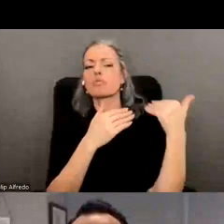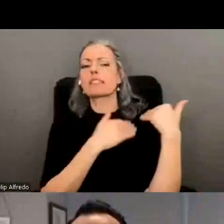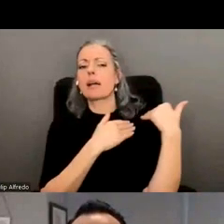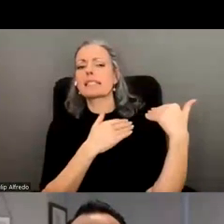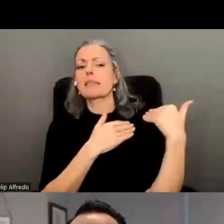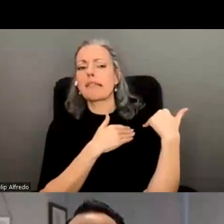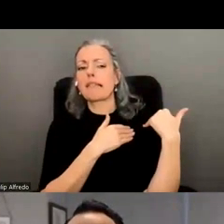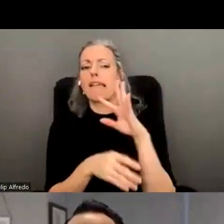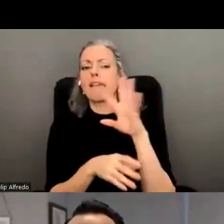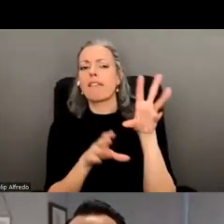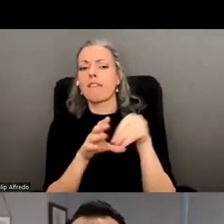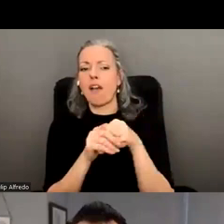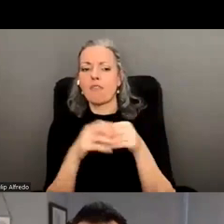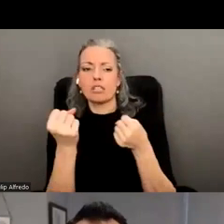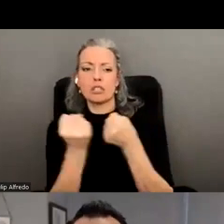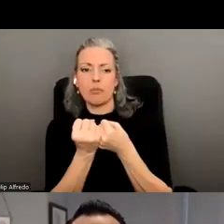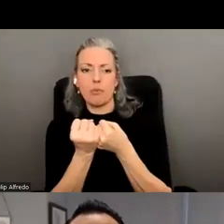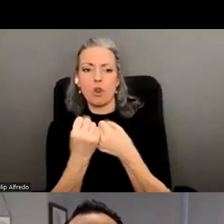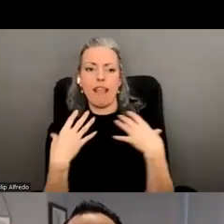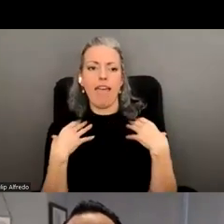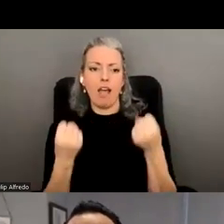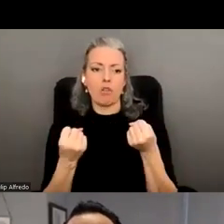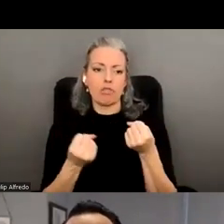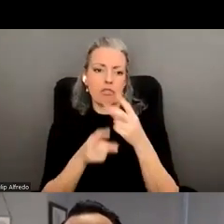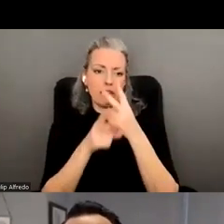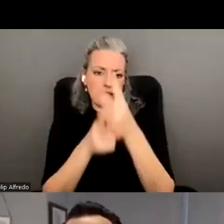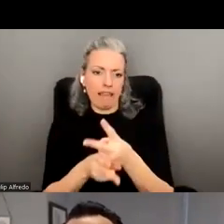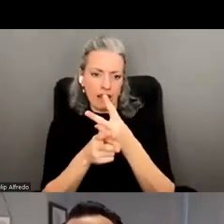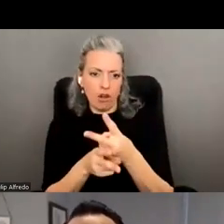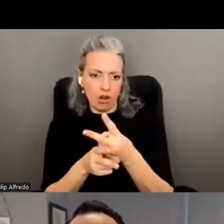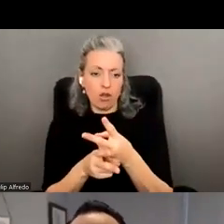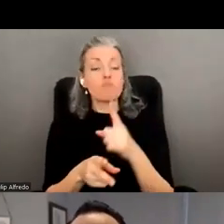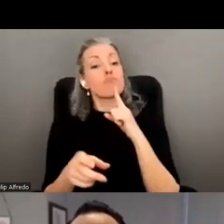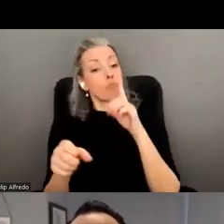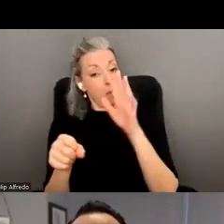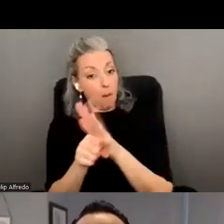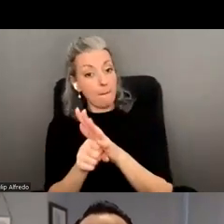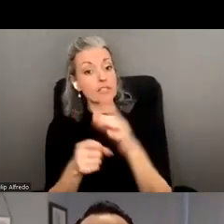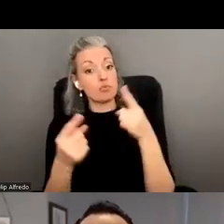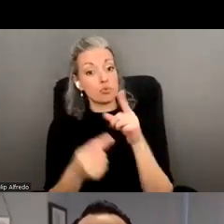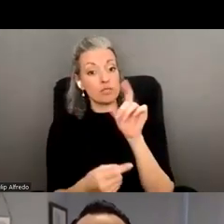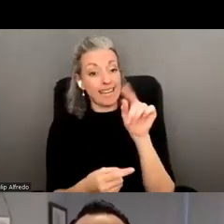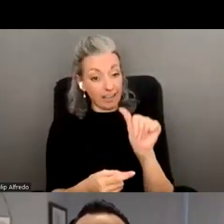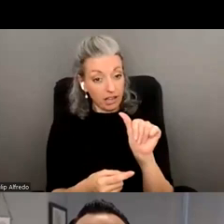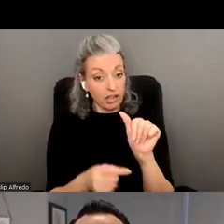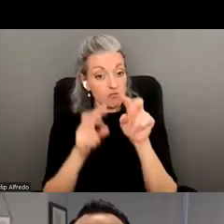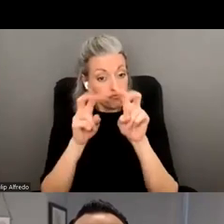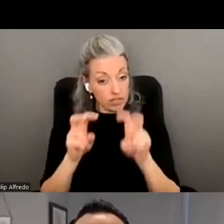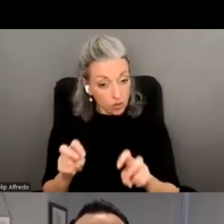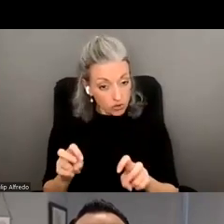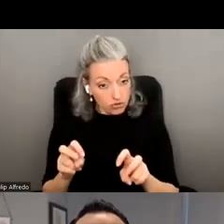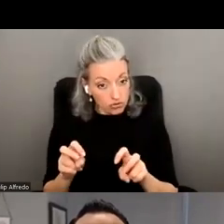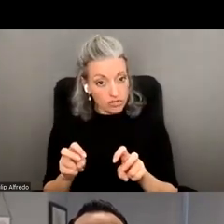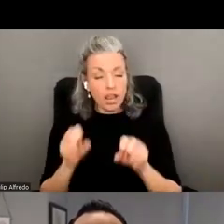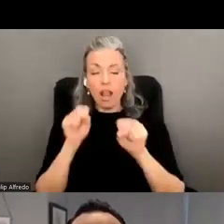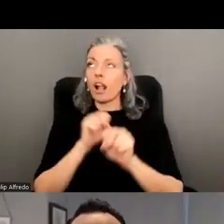healthcare delivery system with a deep commitment to data, research, and